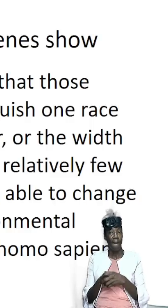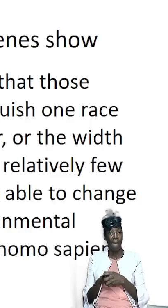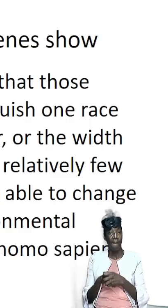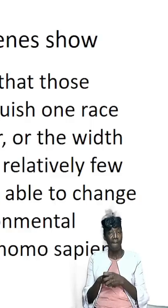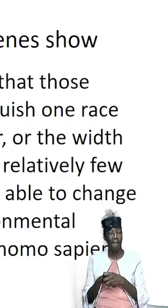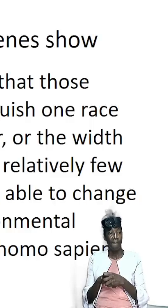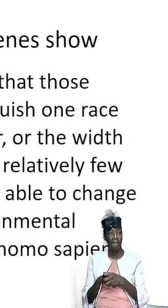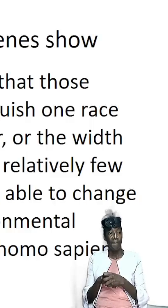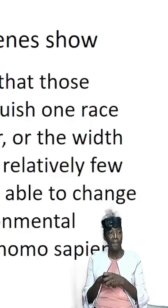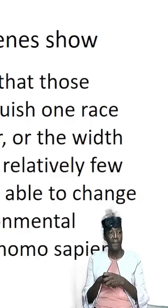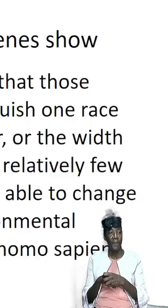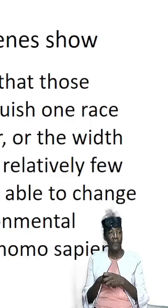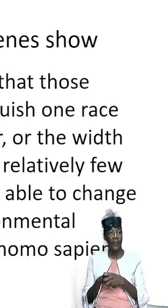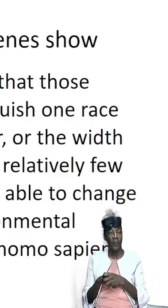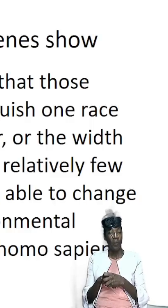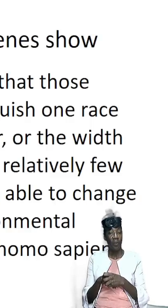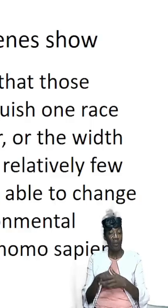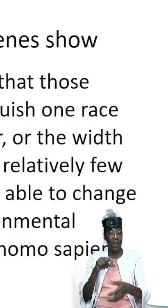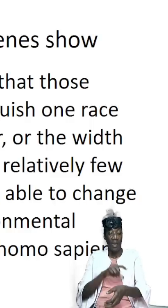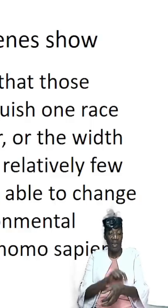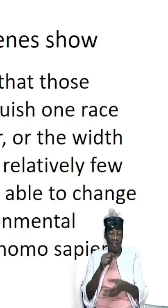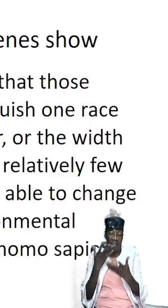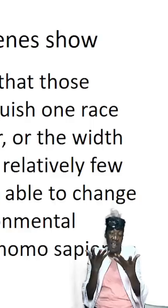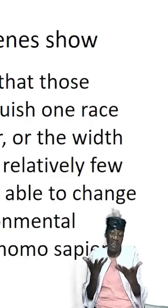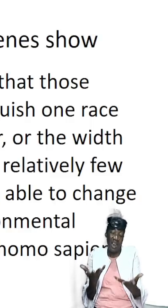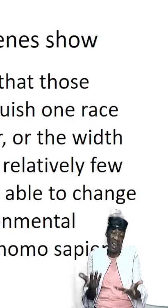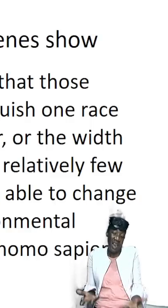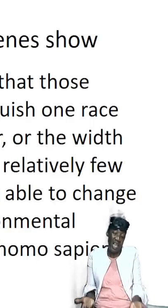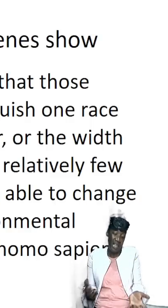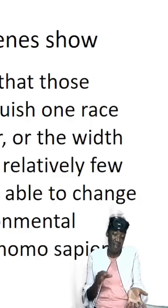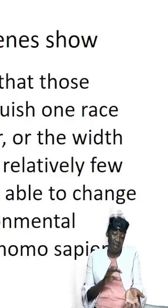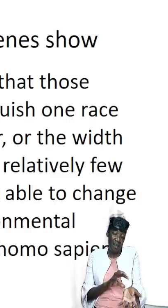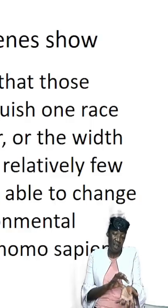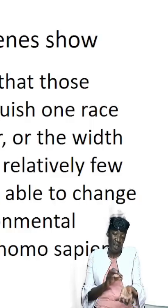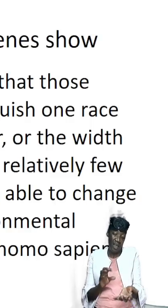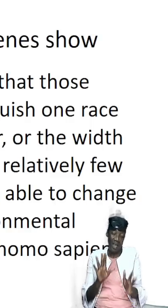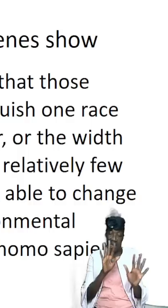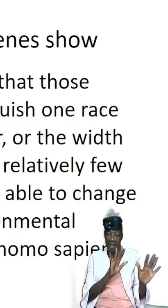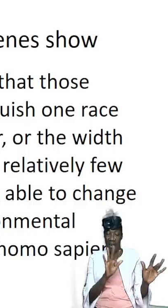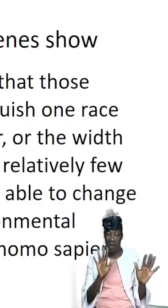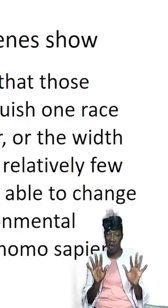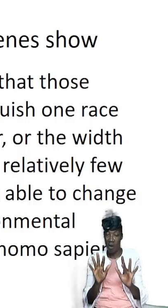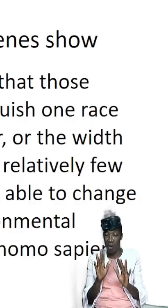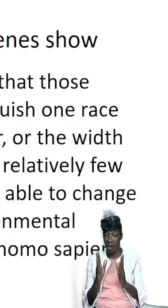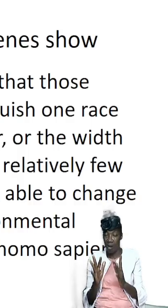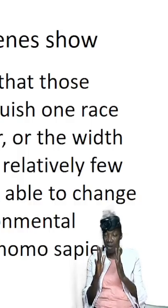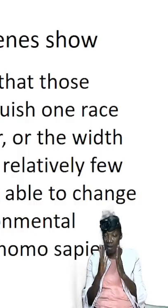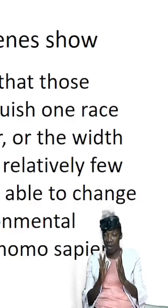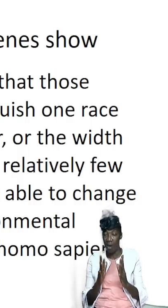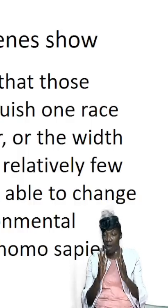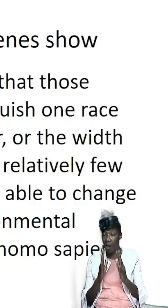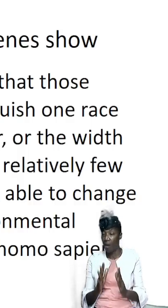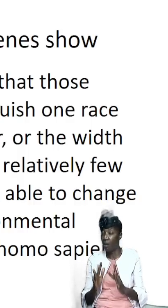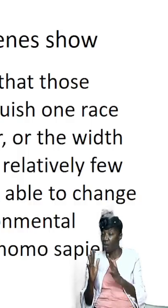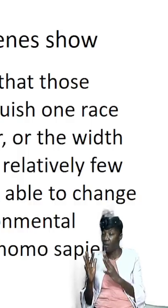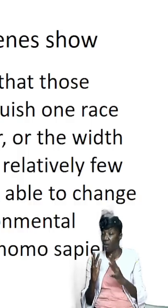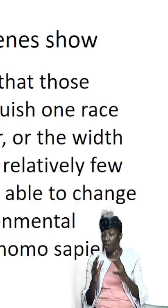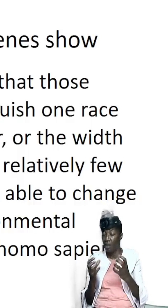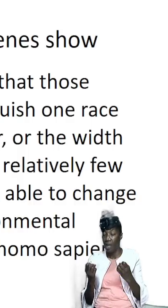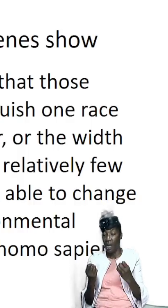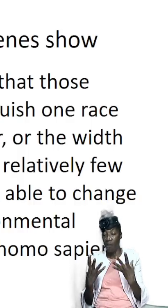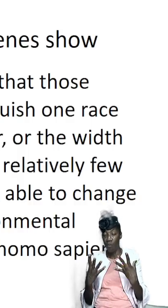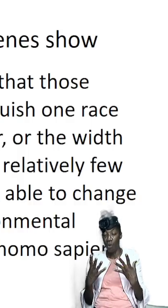the skin being lighter in color in certain areas, it has a lot to do with what